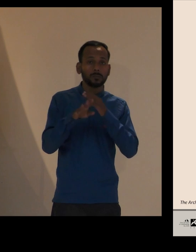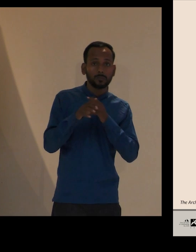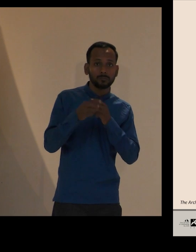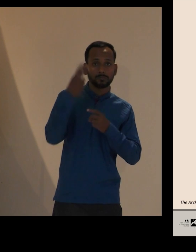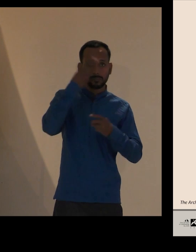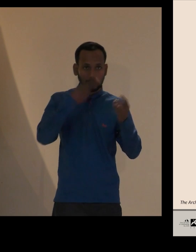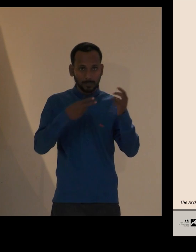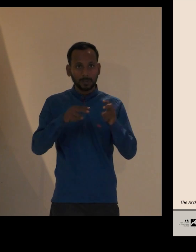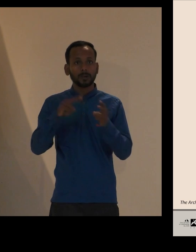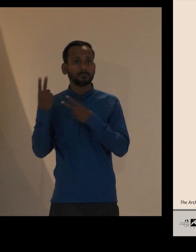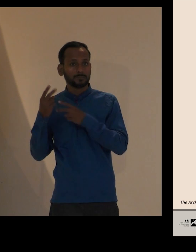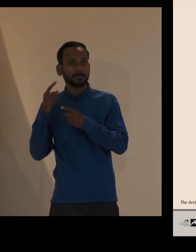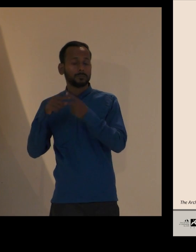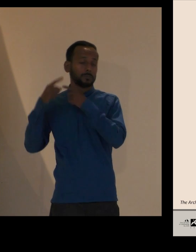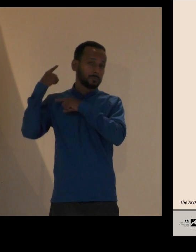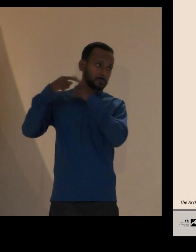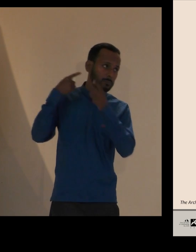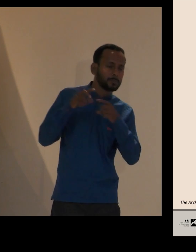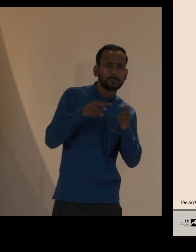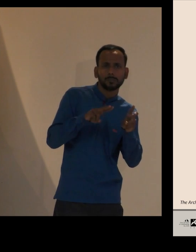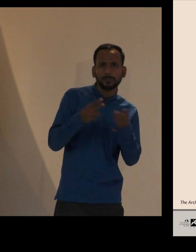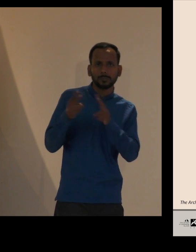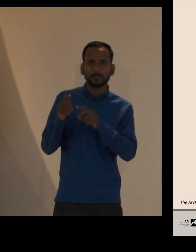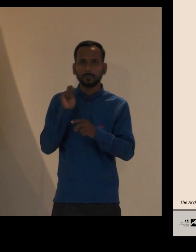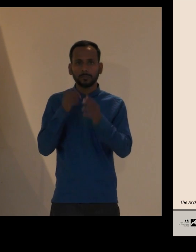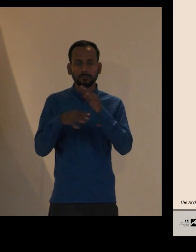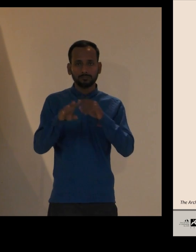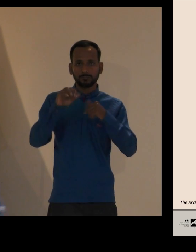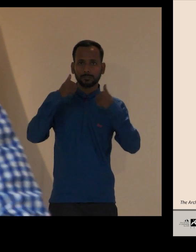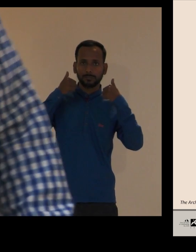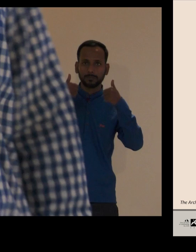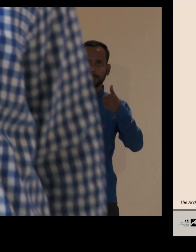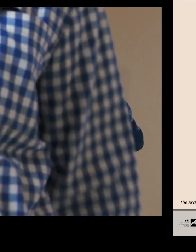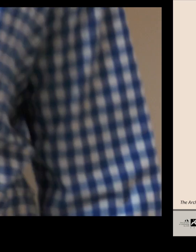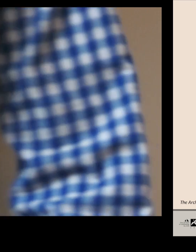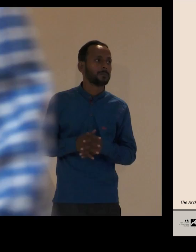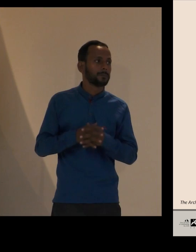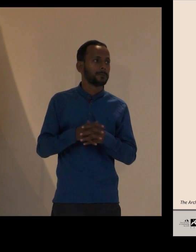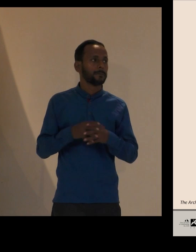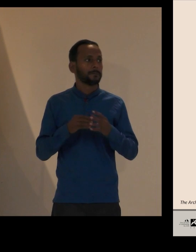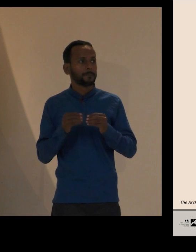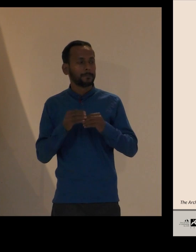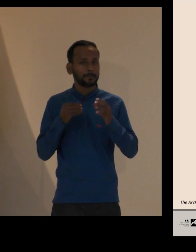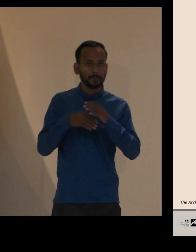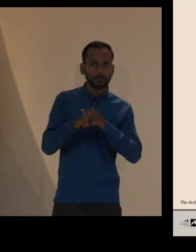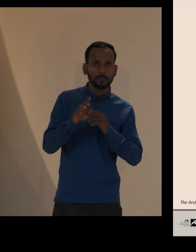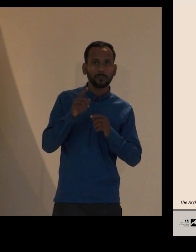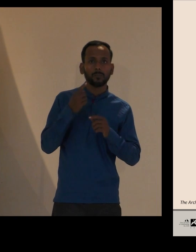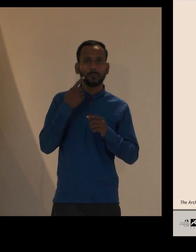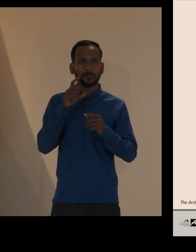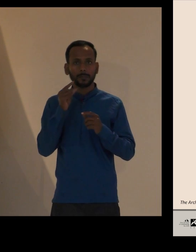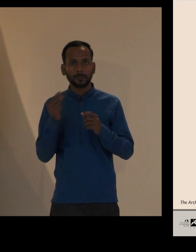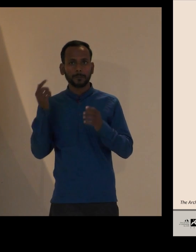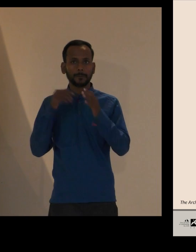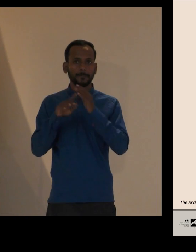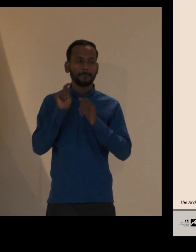conversation to have. The way we are going to do this is each of the four speakers in the panel are going to make a short presentation of